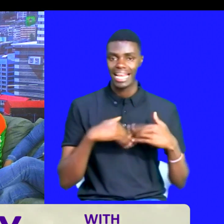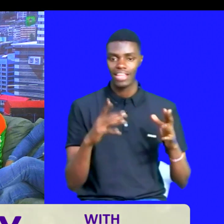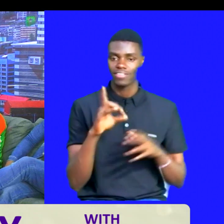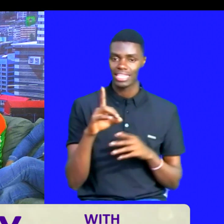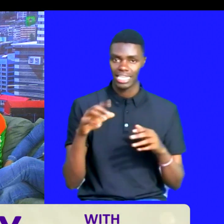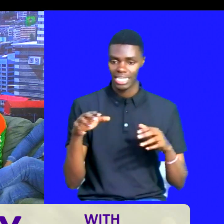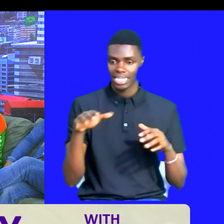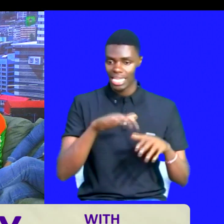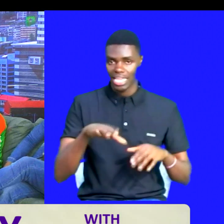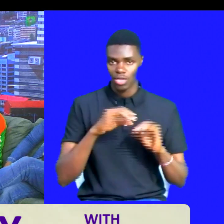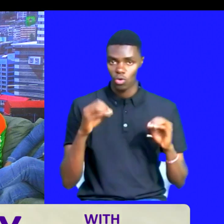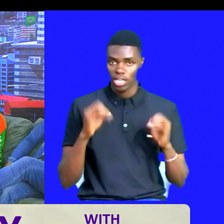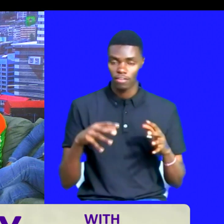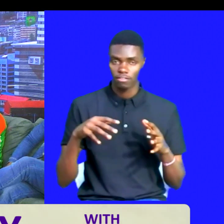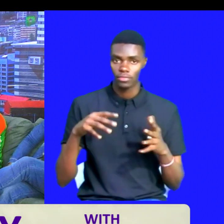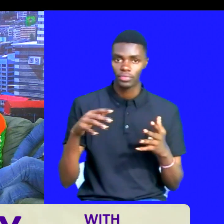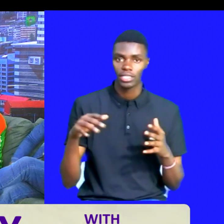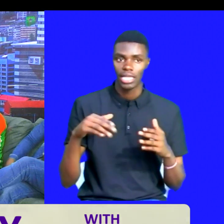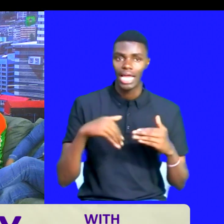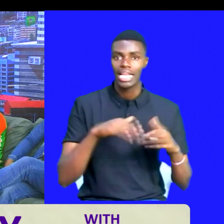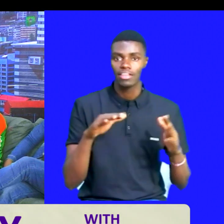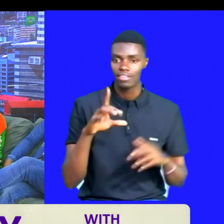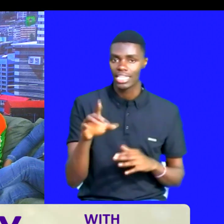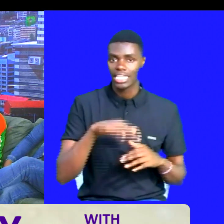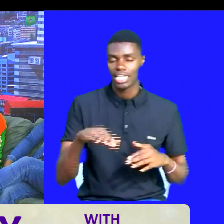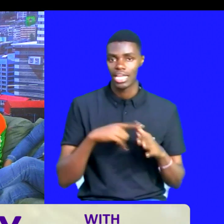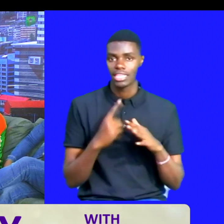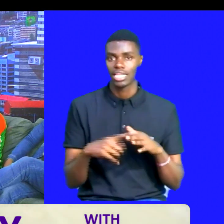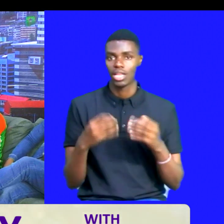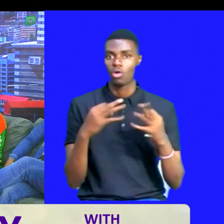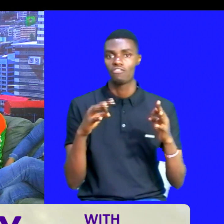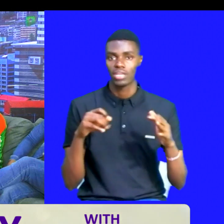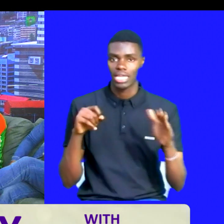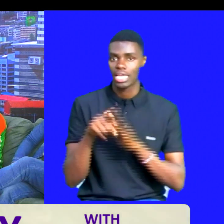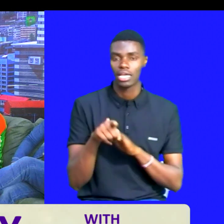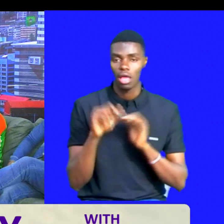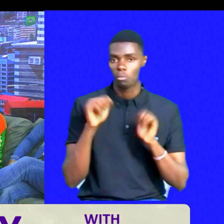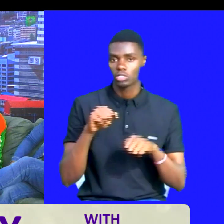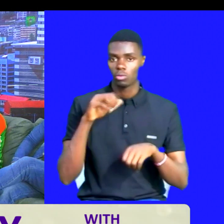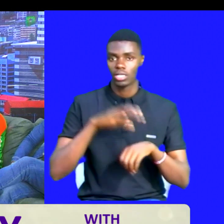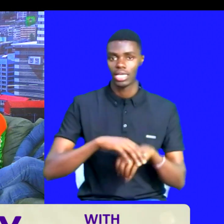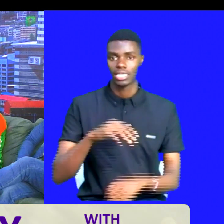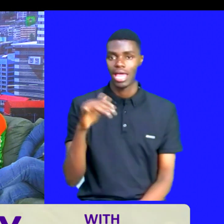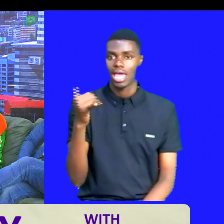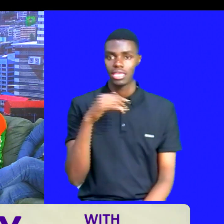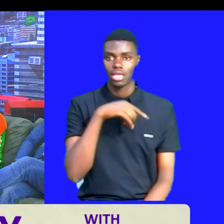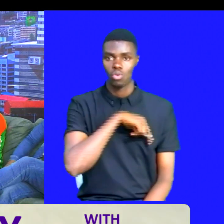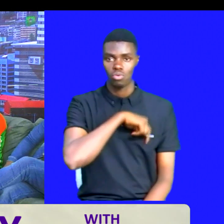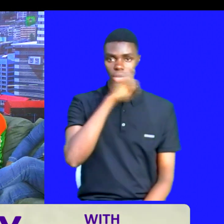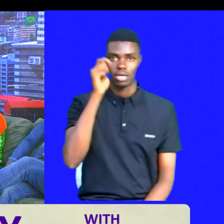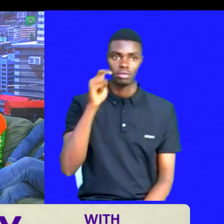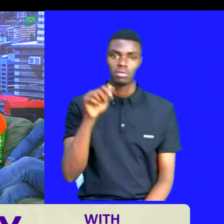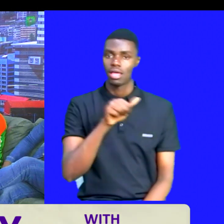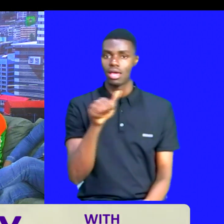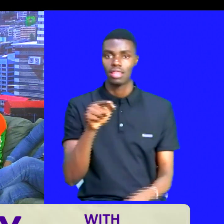cannot leave that area. If you leave the area, then it's a free kick to the opponent. Yes. And you might also get a yellow card for that. The other difference